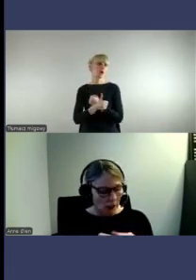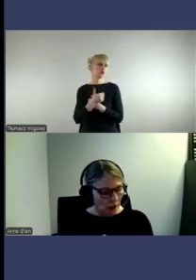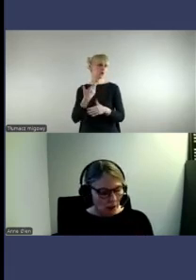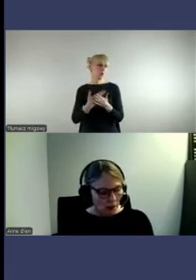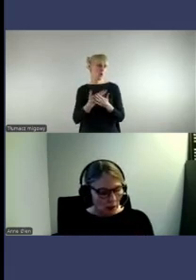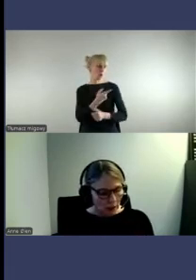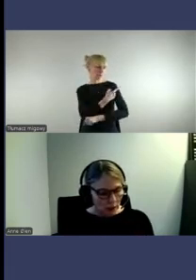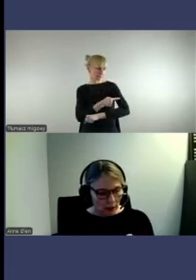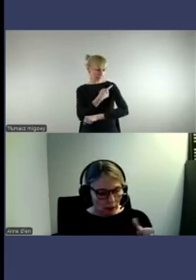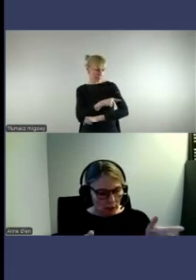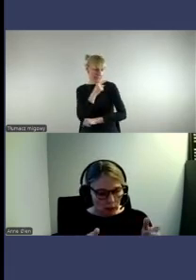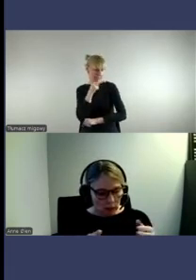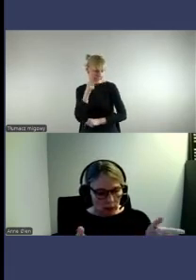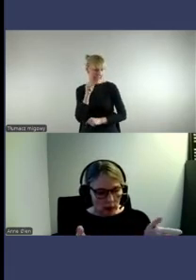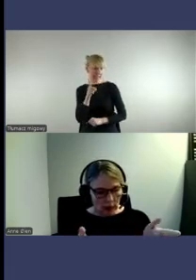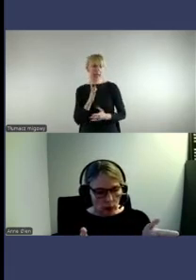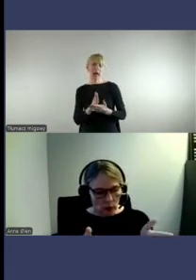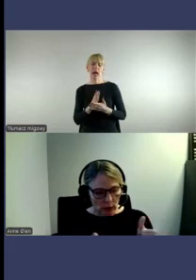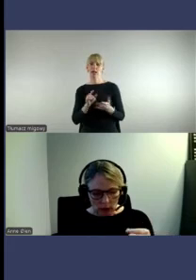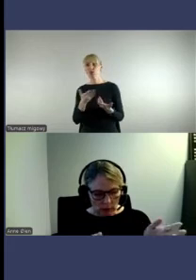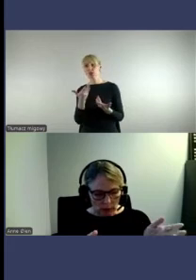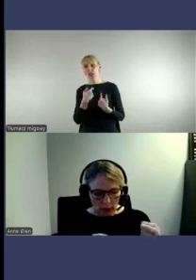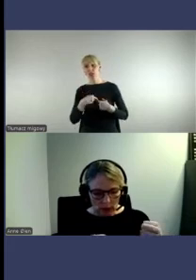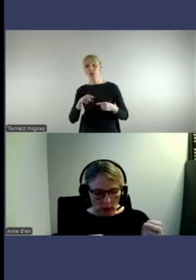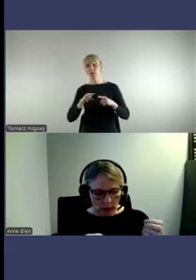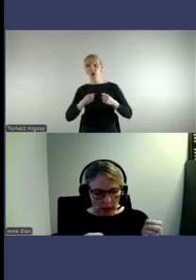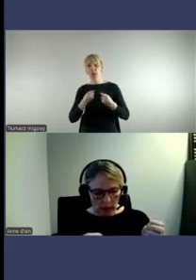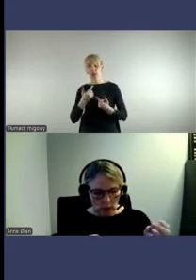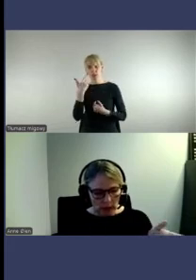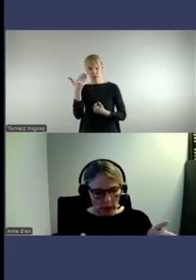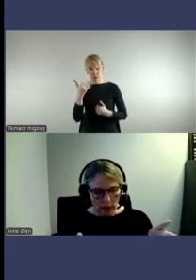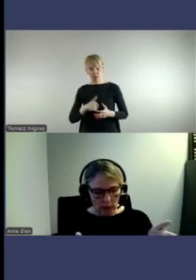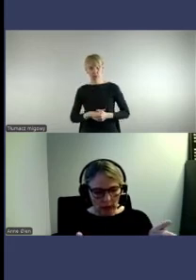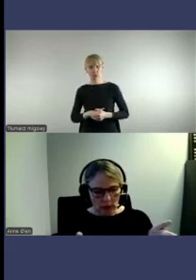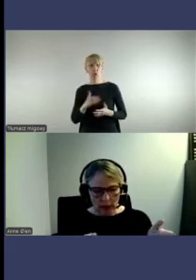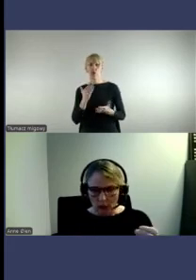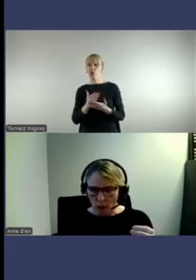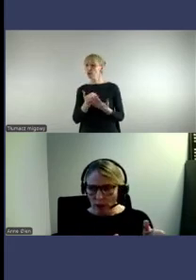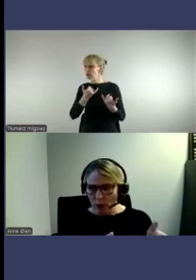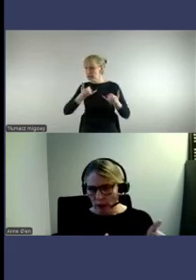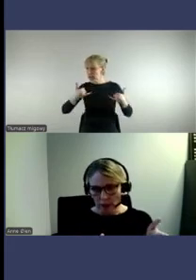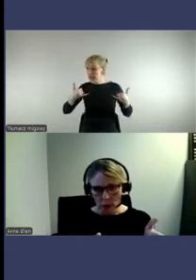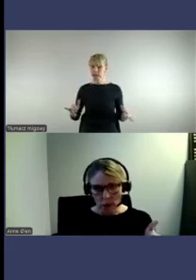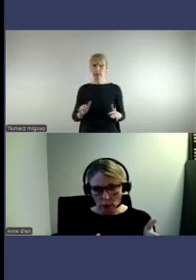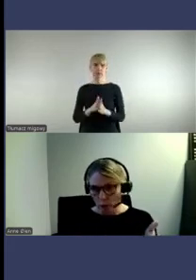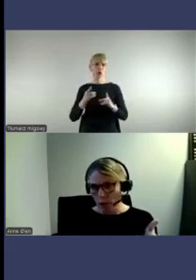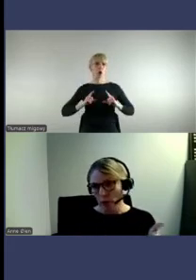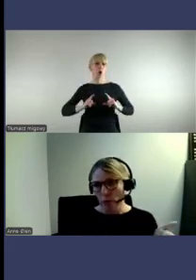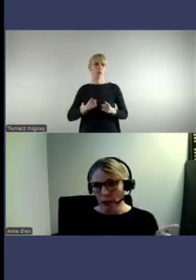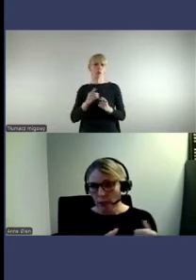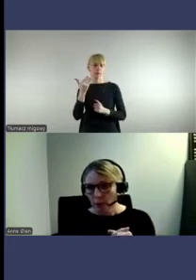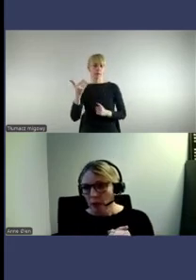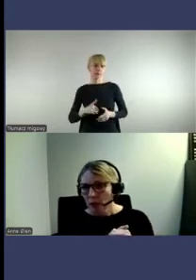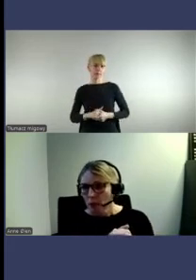organizations. It's societies with like volunteer organizations for elderly or immigrants that are also proven